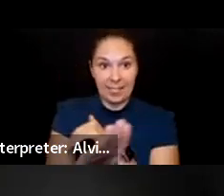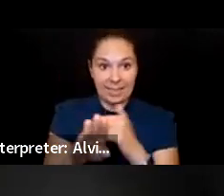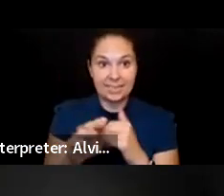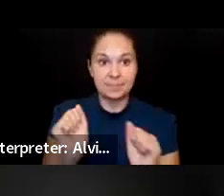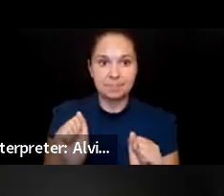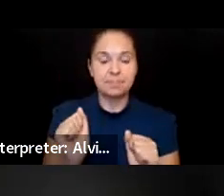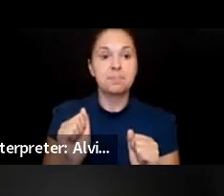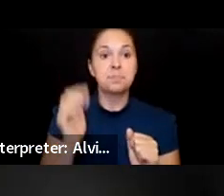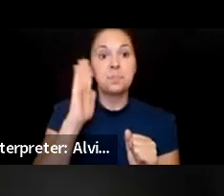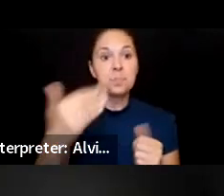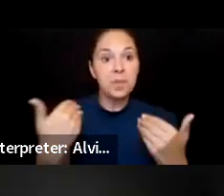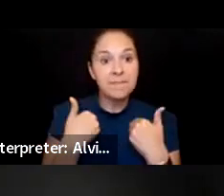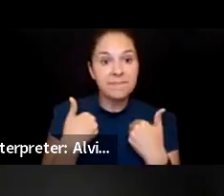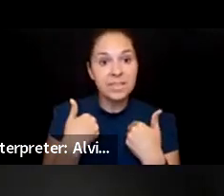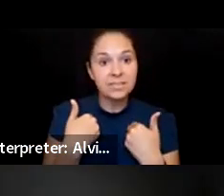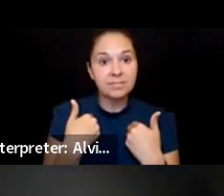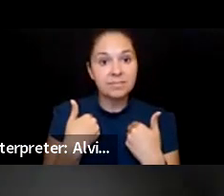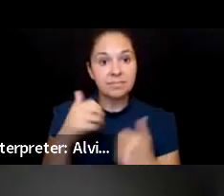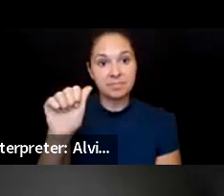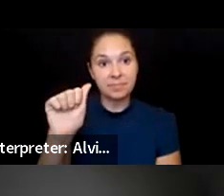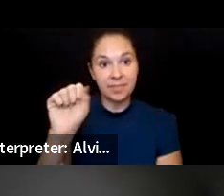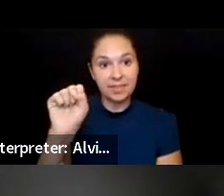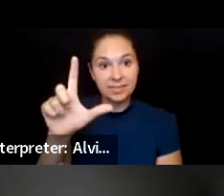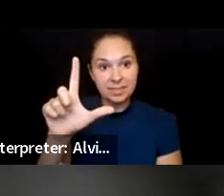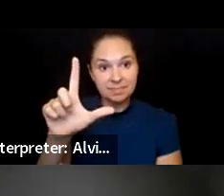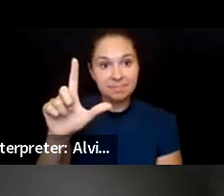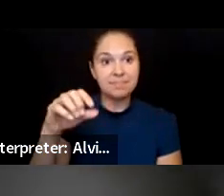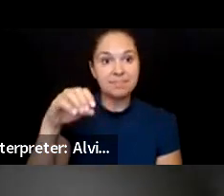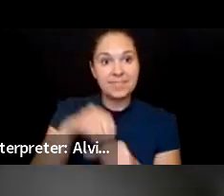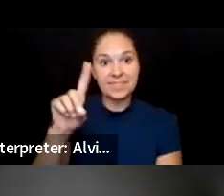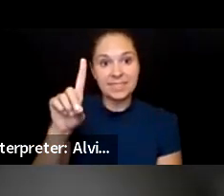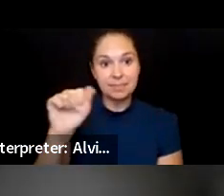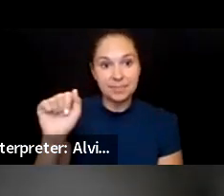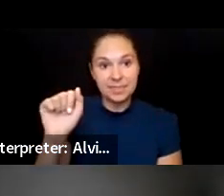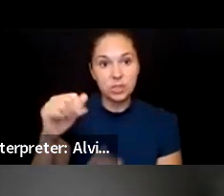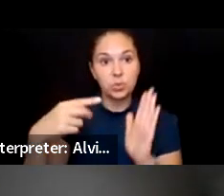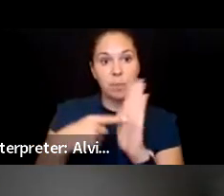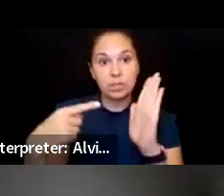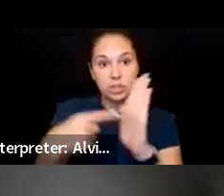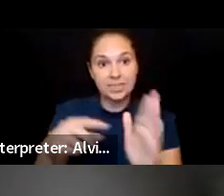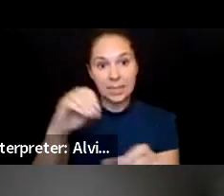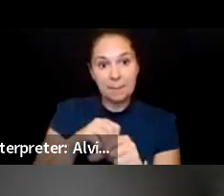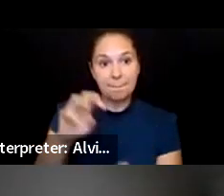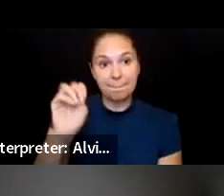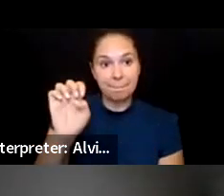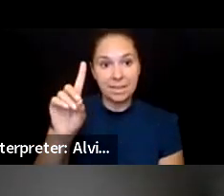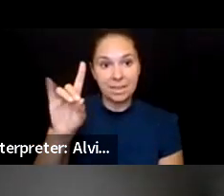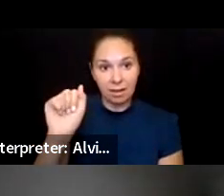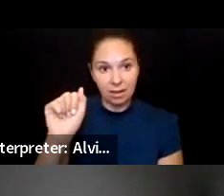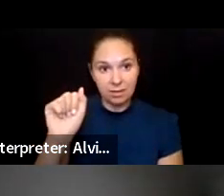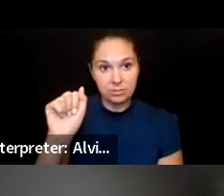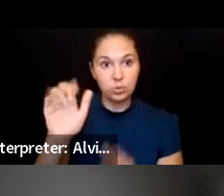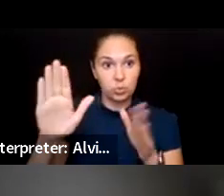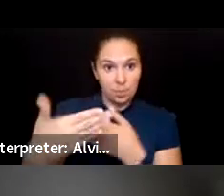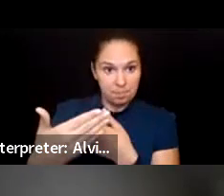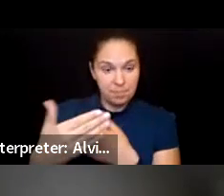concerned, there will be ASL in the disability and representation in the media